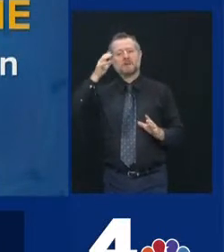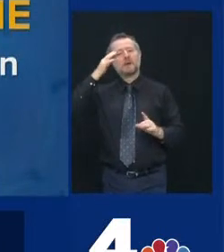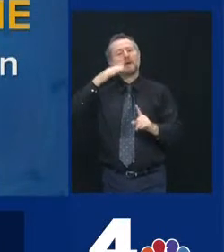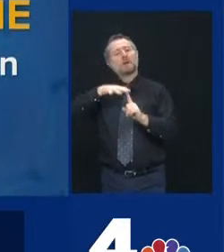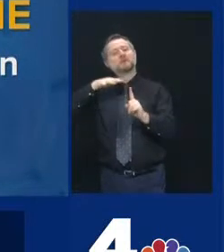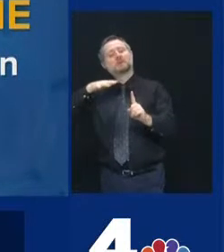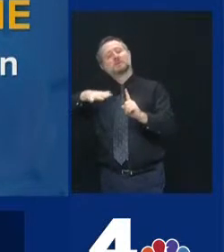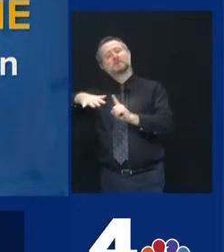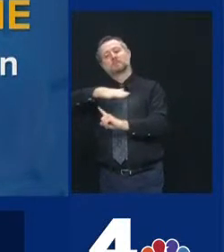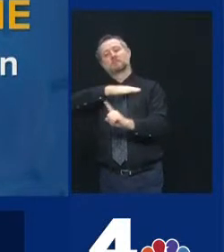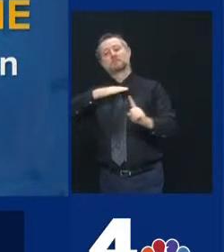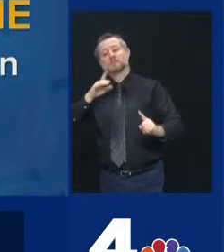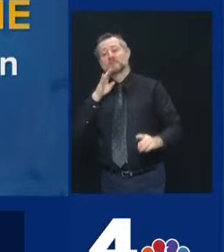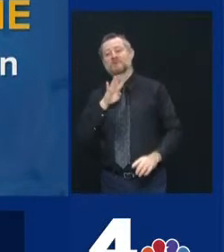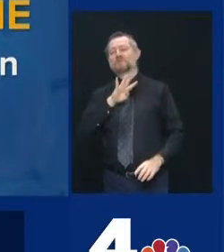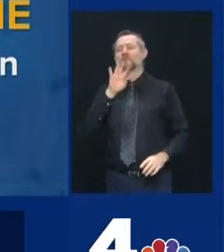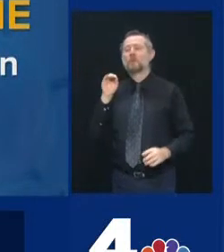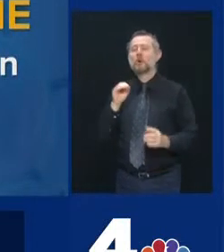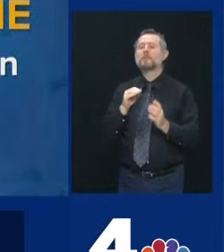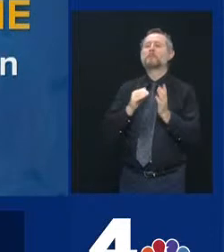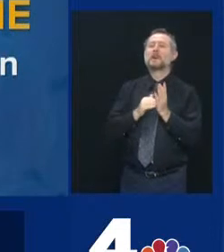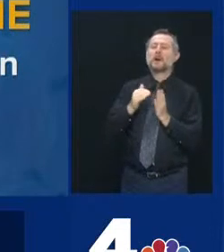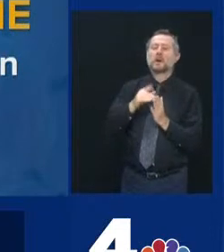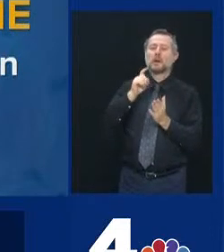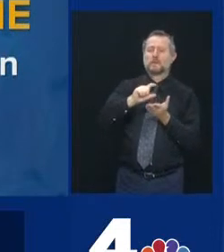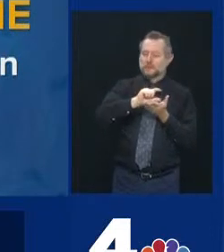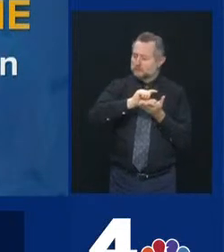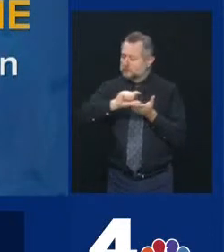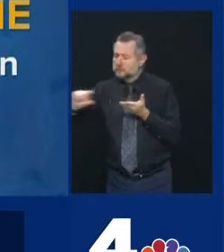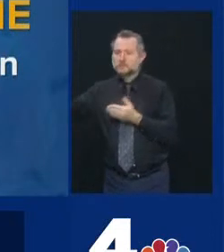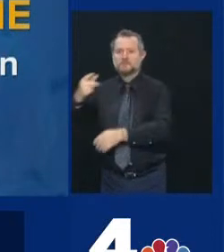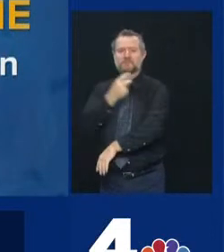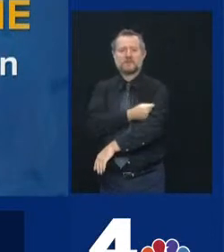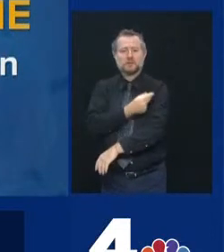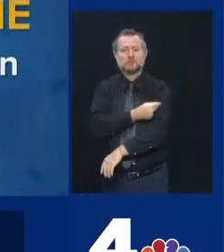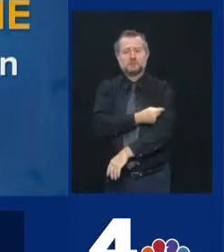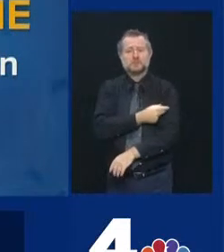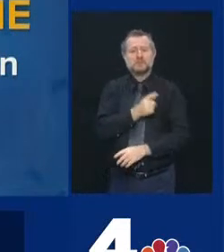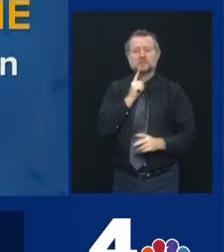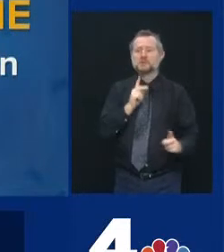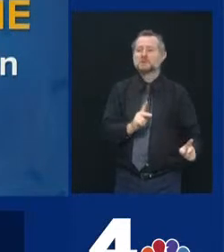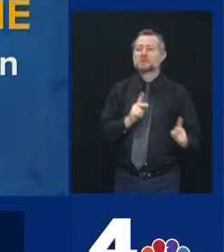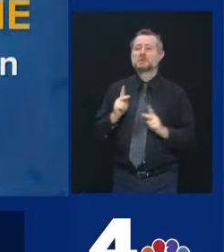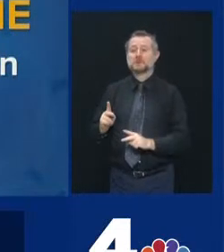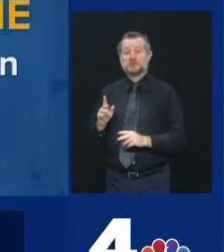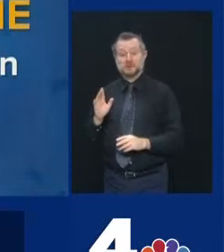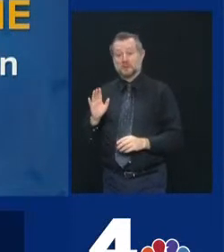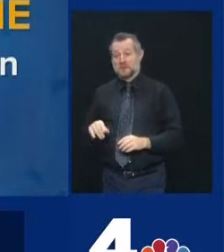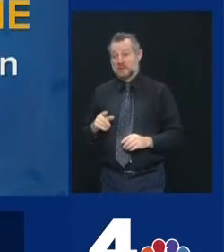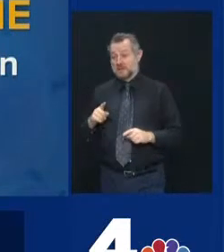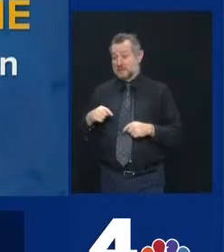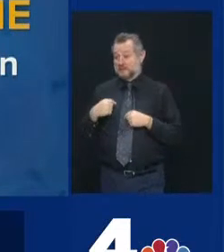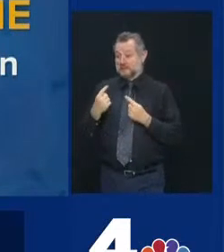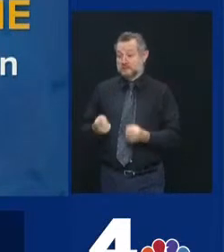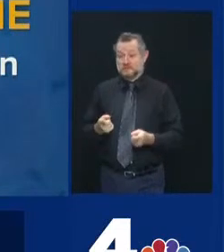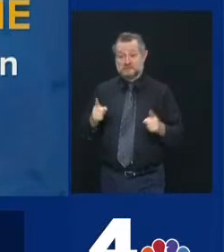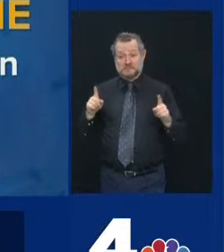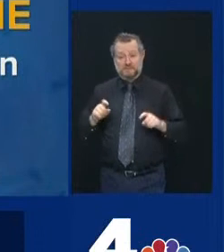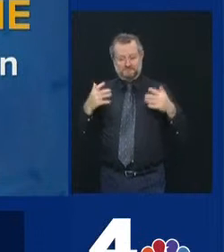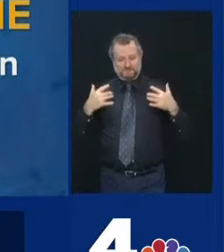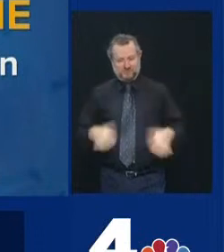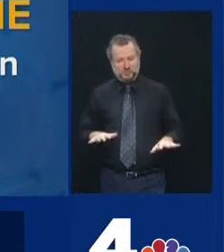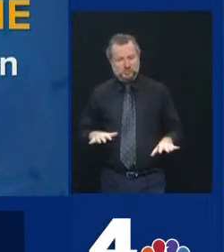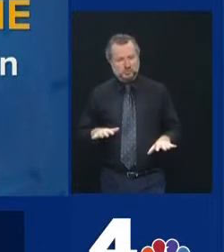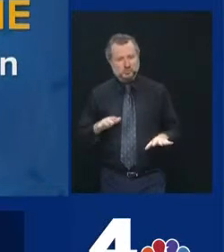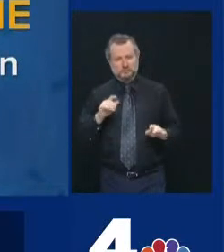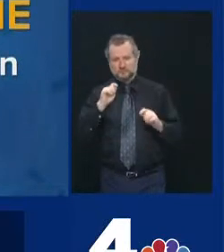million doses? Testing has been the main operational nightmare for states,